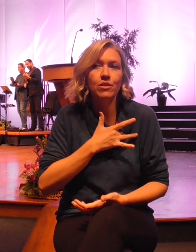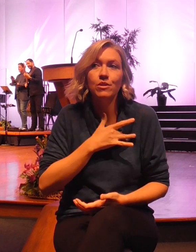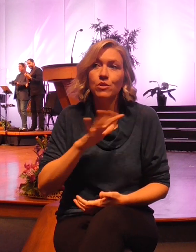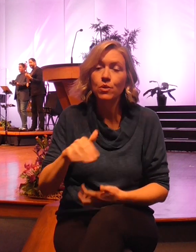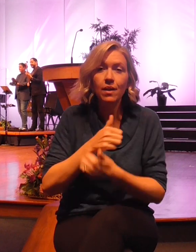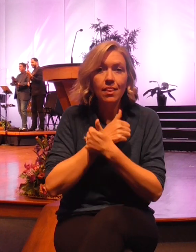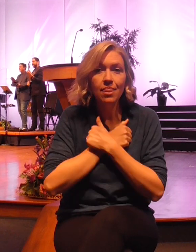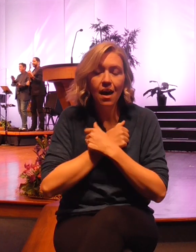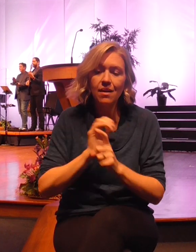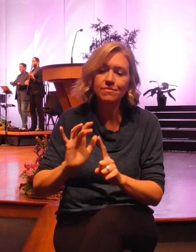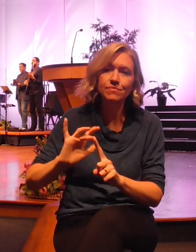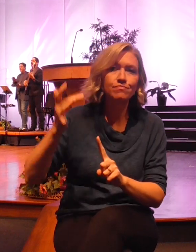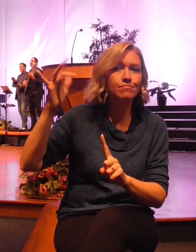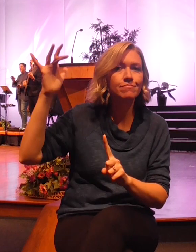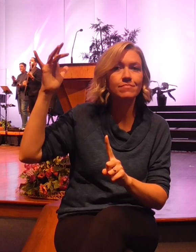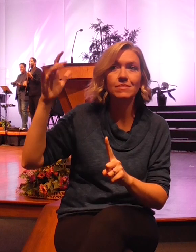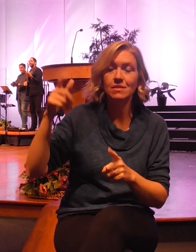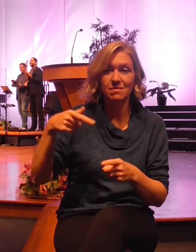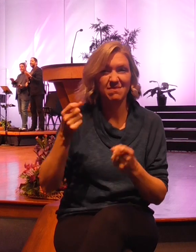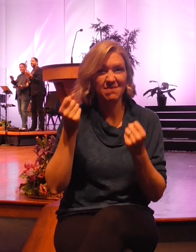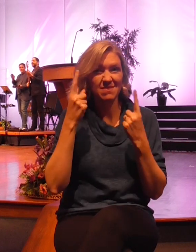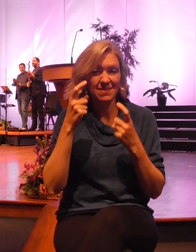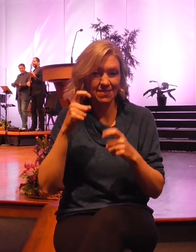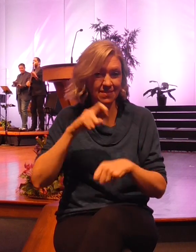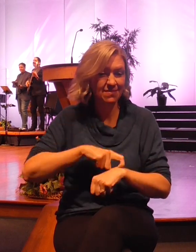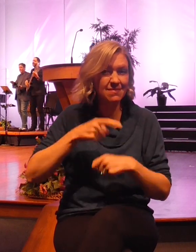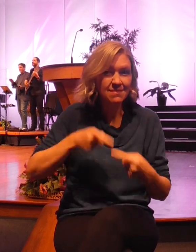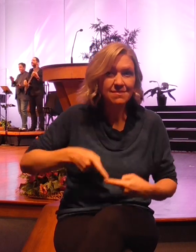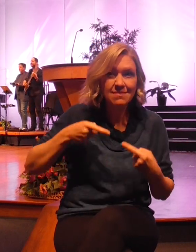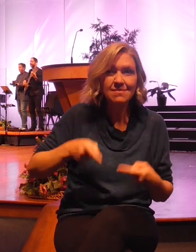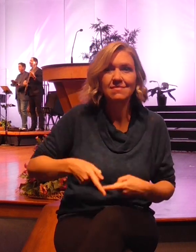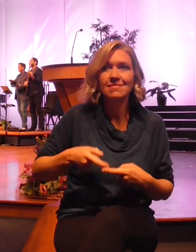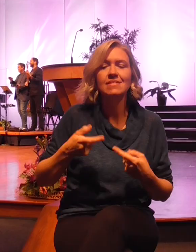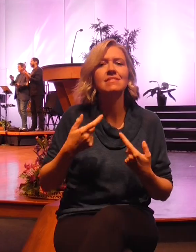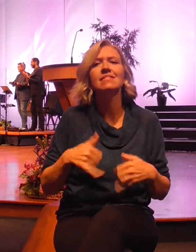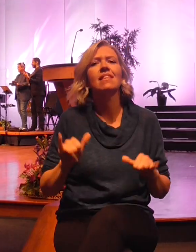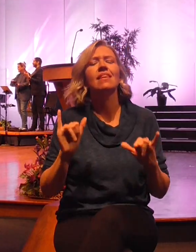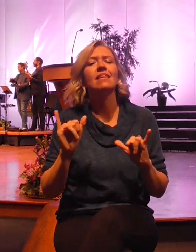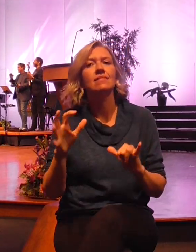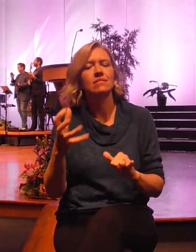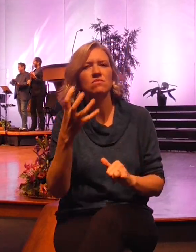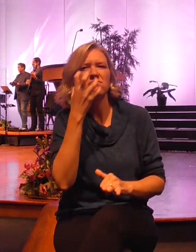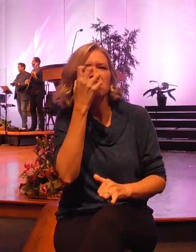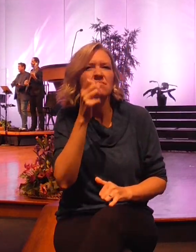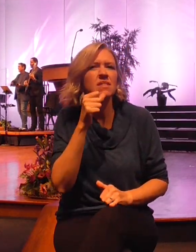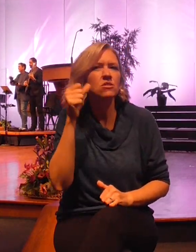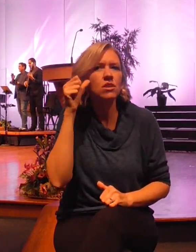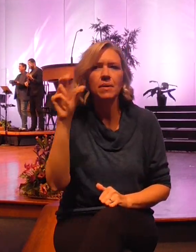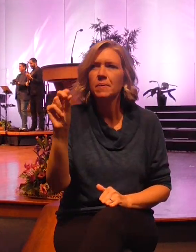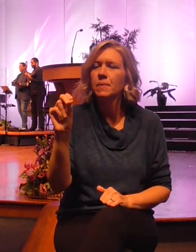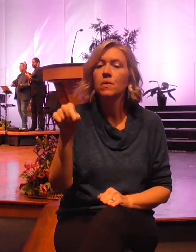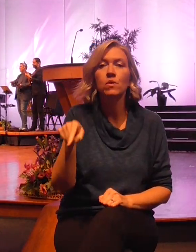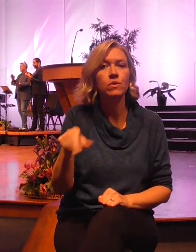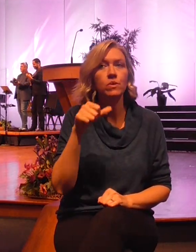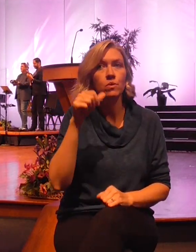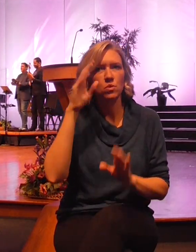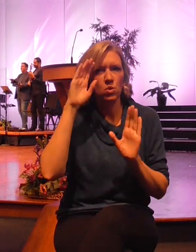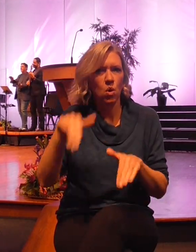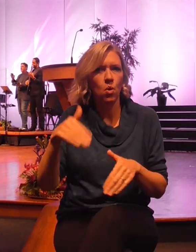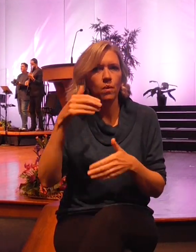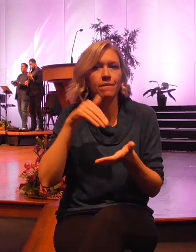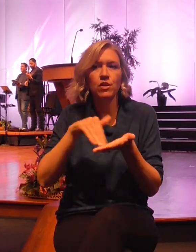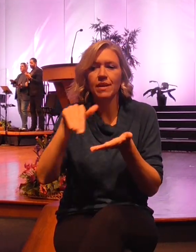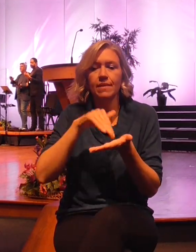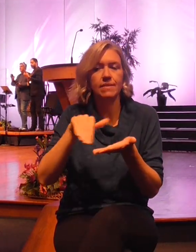shines through when the road gets dark, and you don't hold grudges from yesterday, 'cause you know forgiveness is